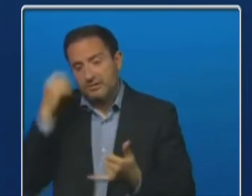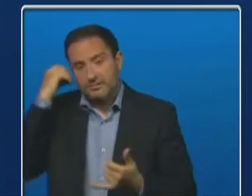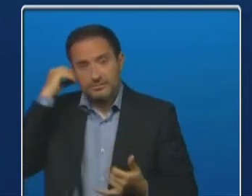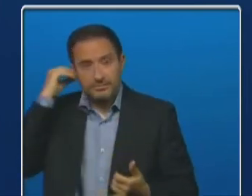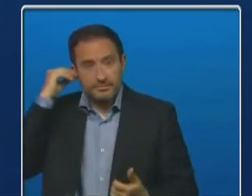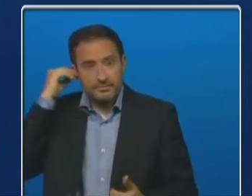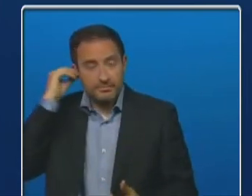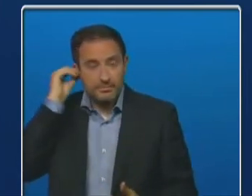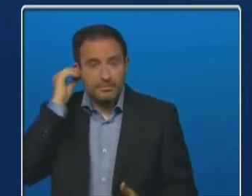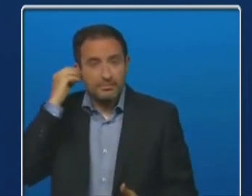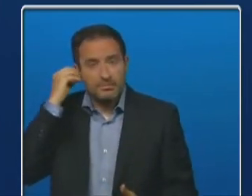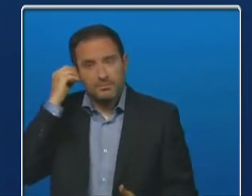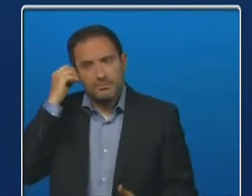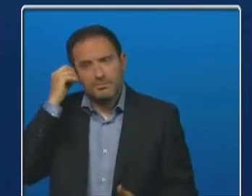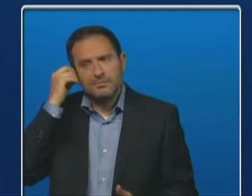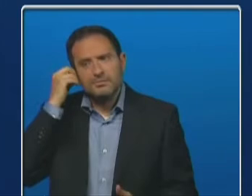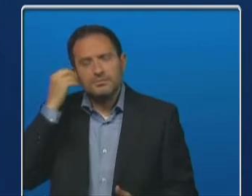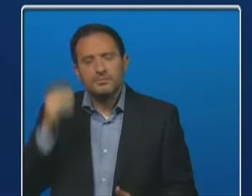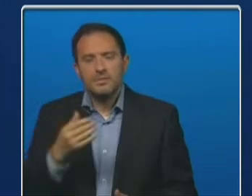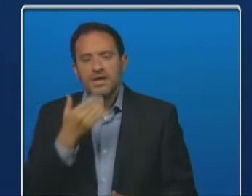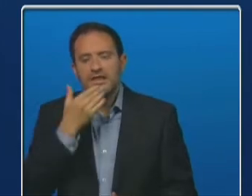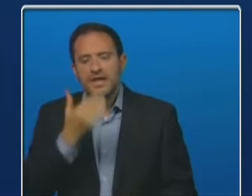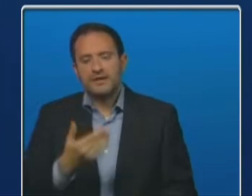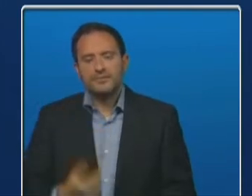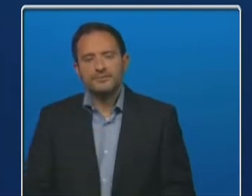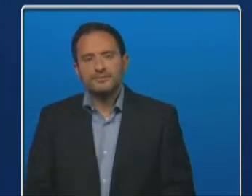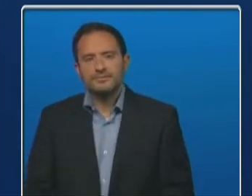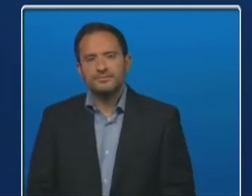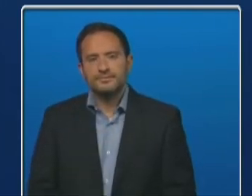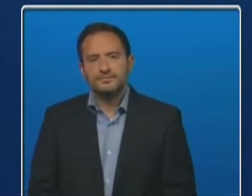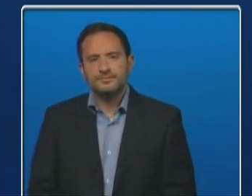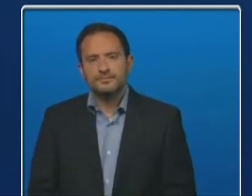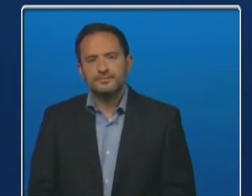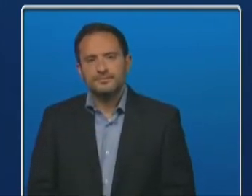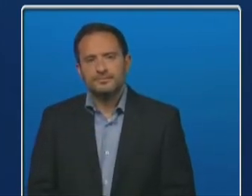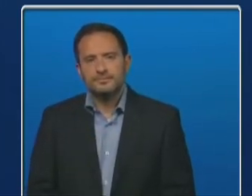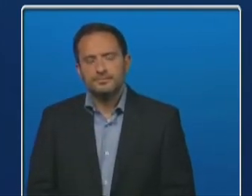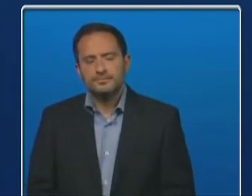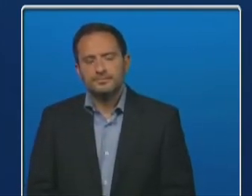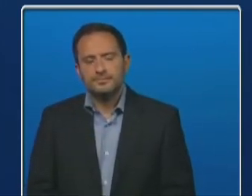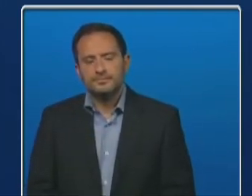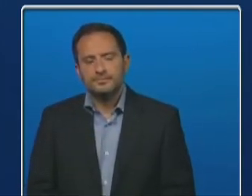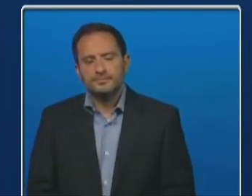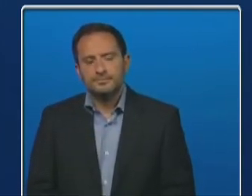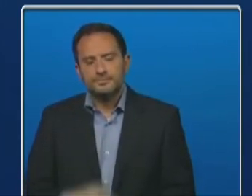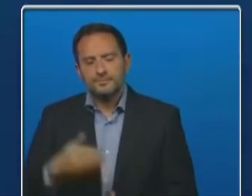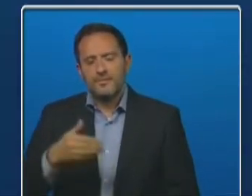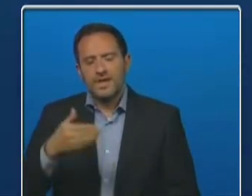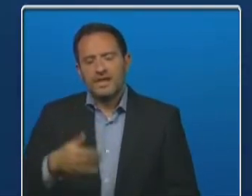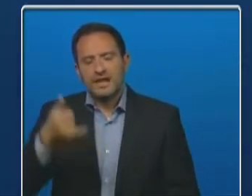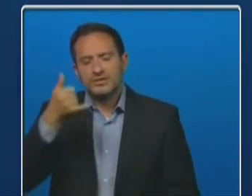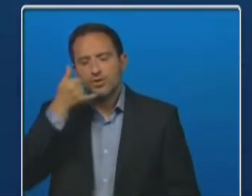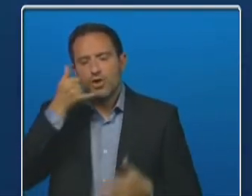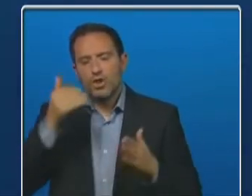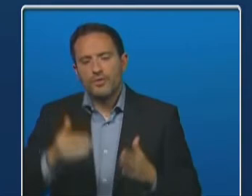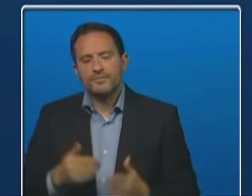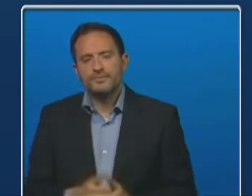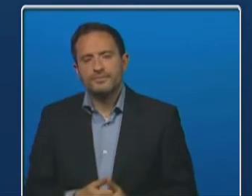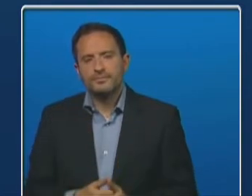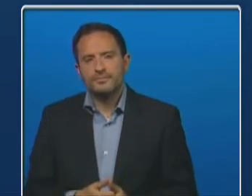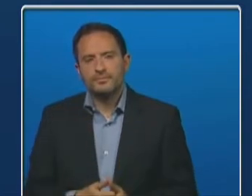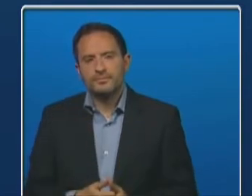Wisconsin. Thank you. Thanks for those line of questions as well. Operator, do we have our next caller?